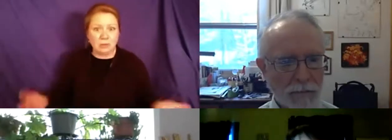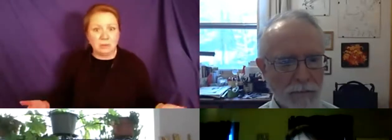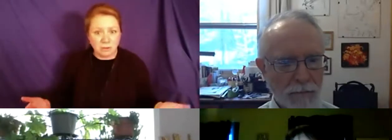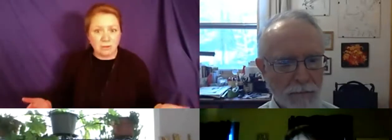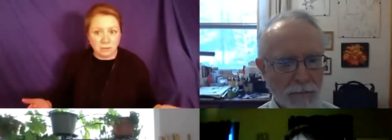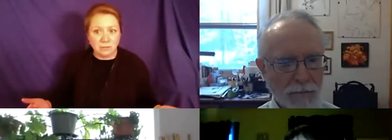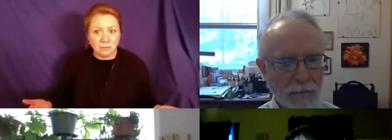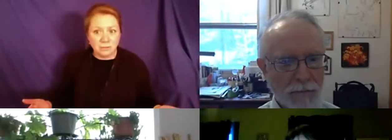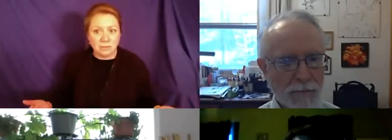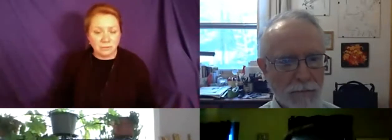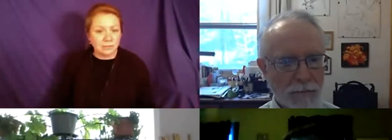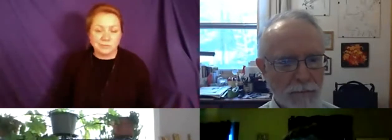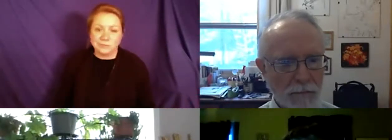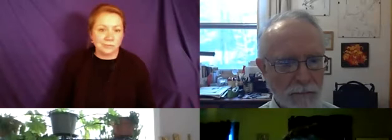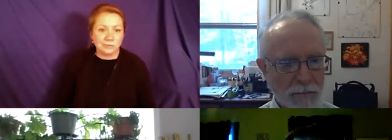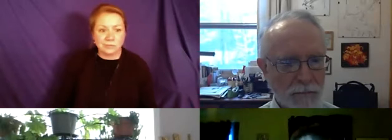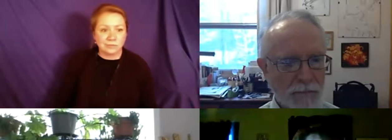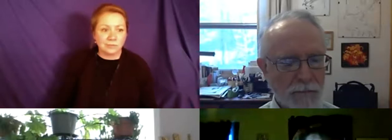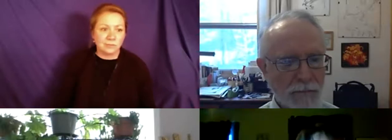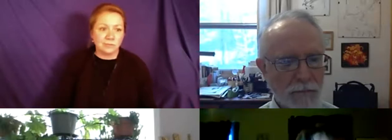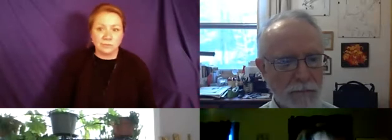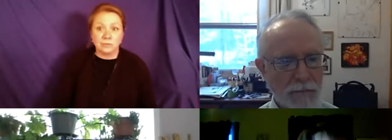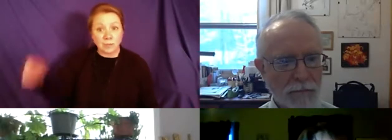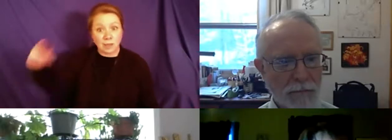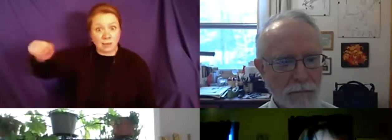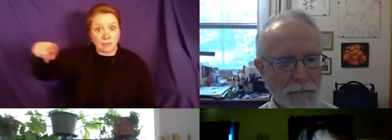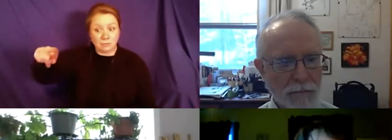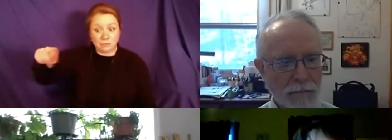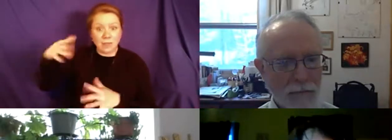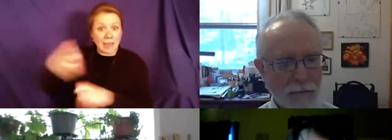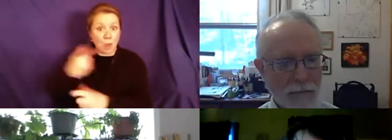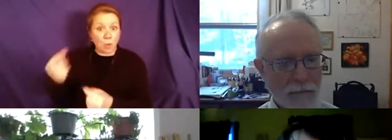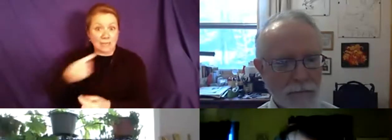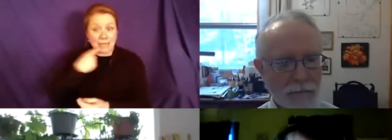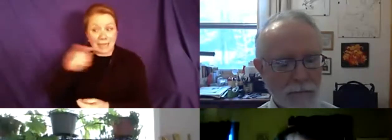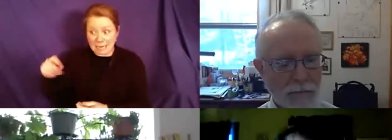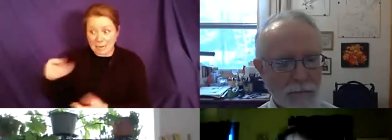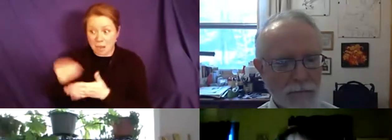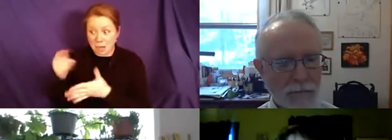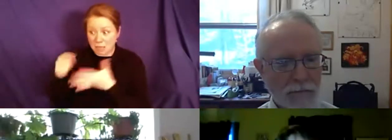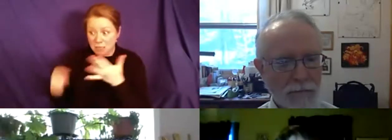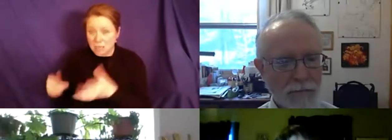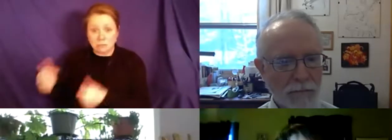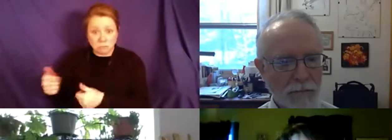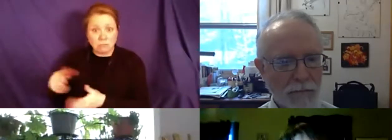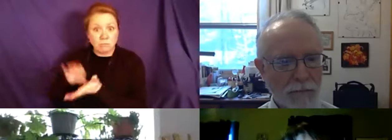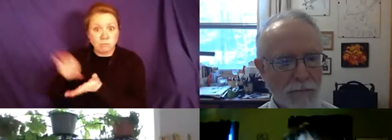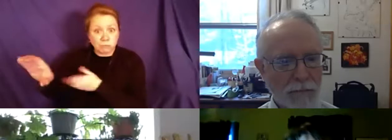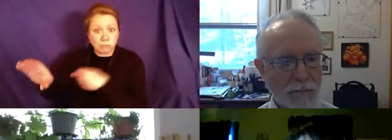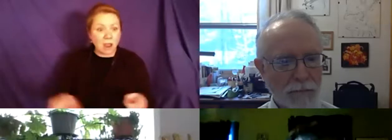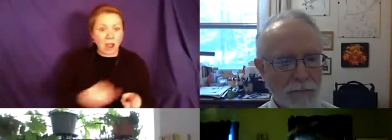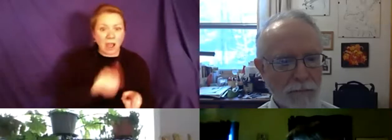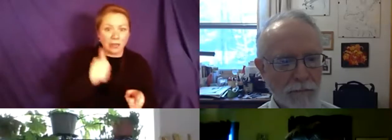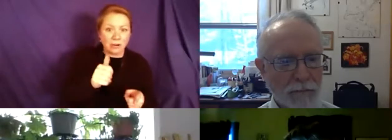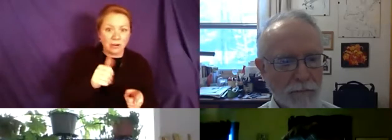kind of caps or restrictions. You know, they get what they say is needed to keep running in other pieces